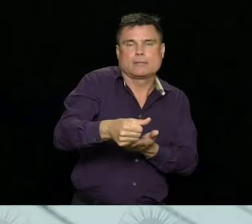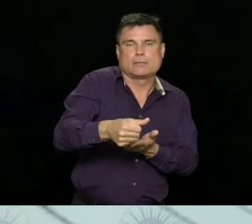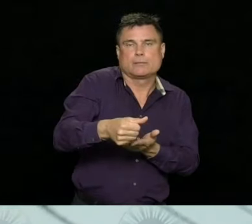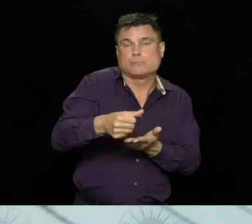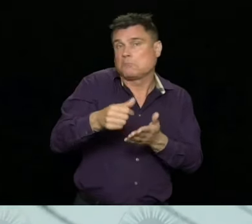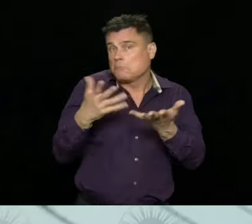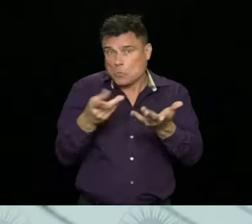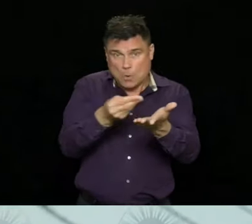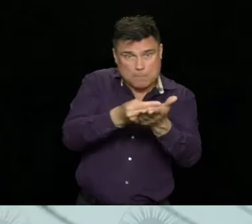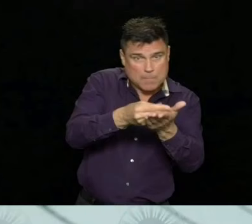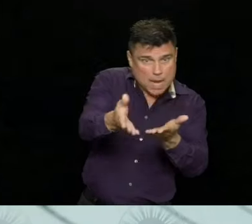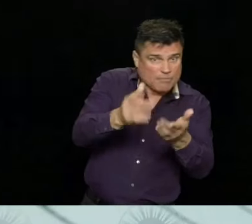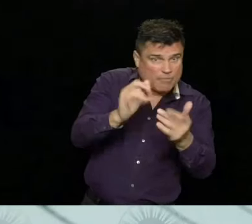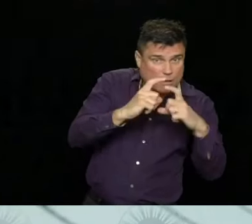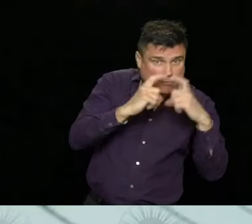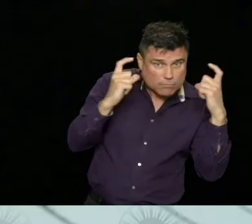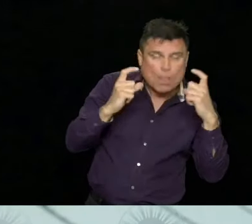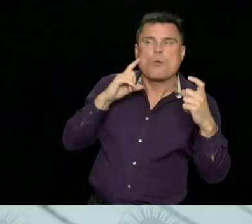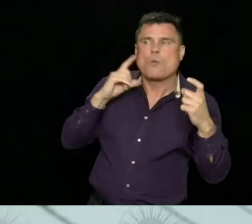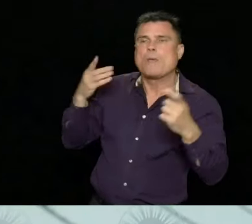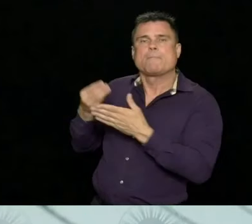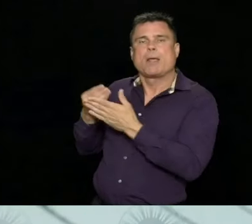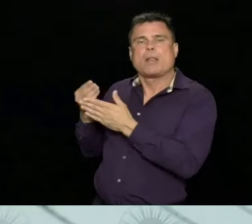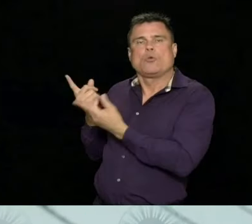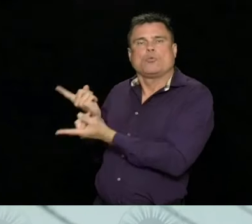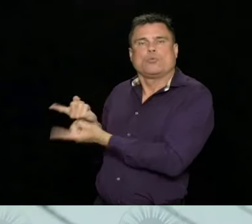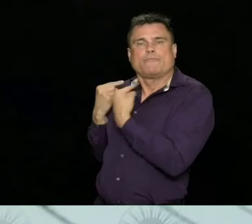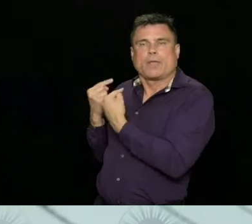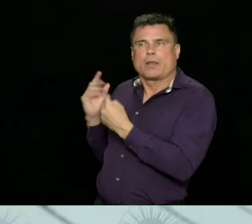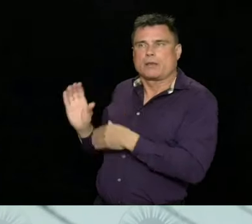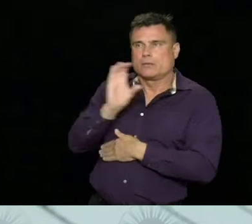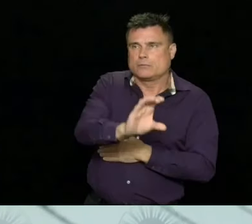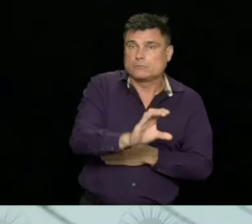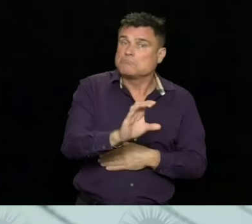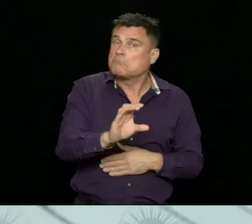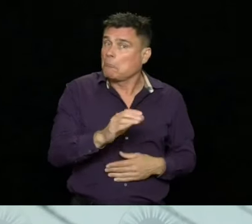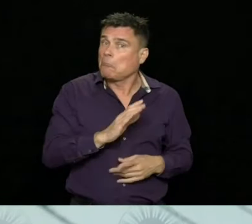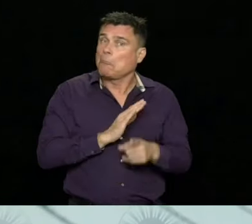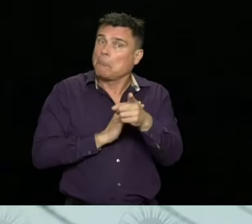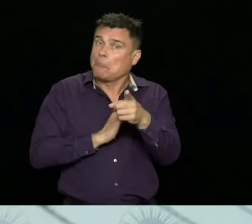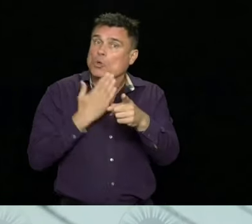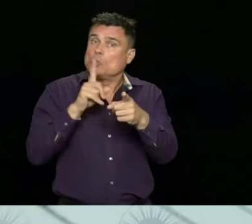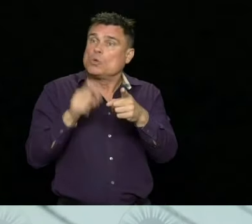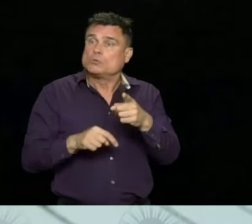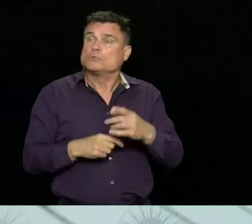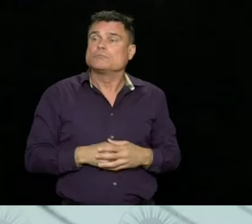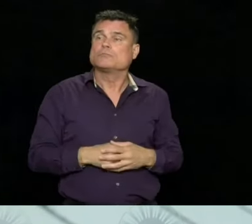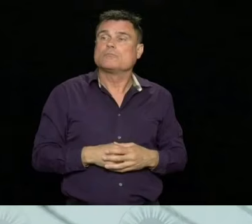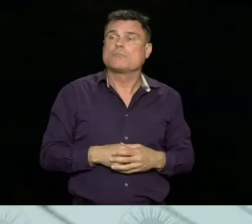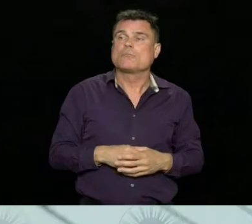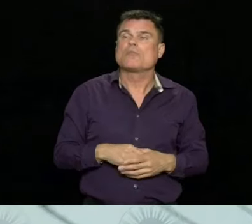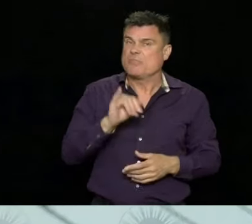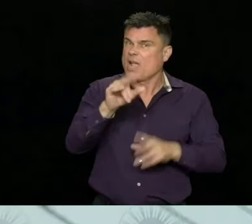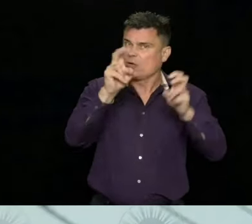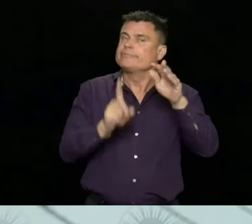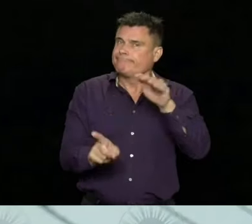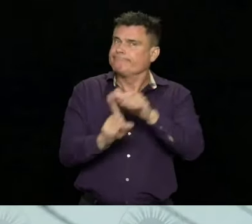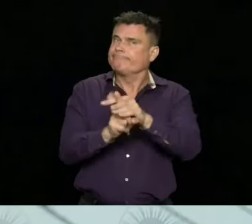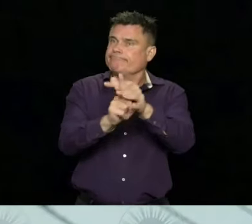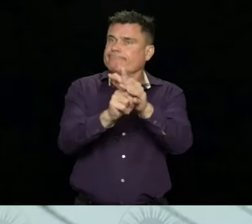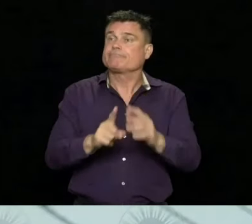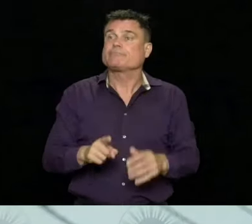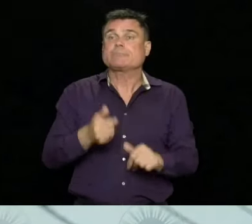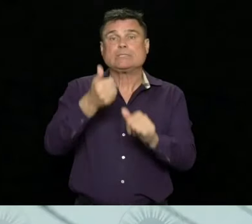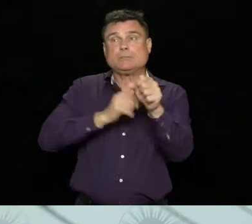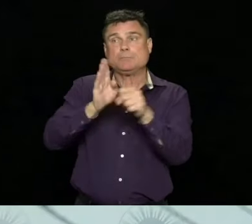comes up, and I think like I said before, every business have their own needs to put their safety plan together. Some